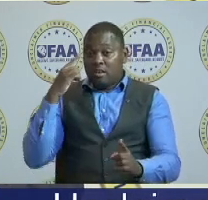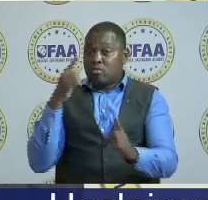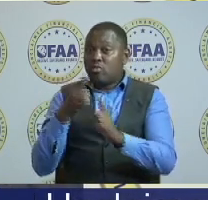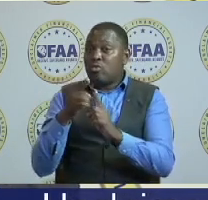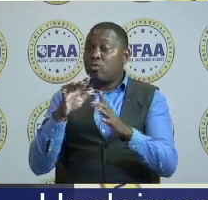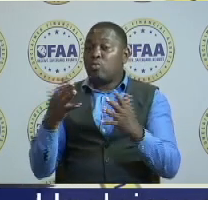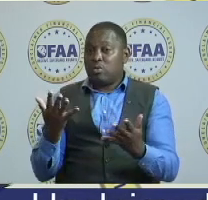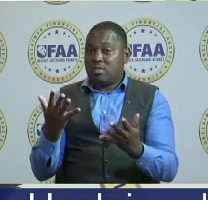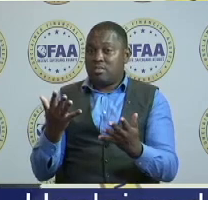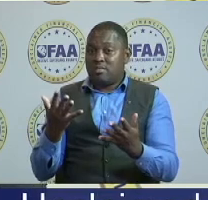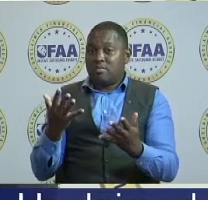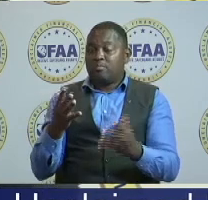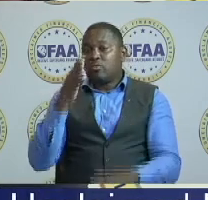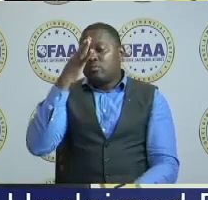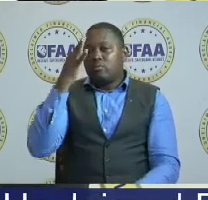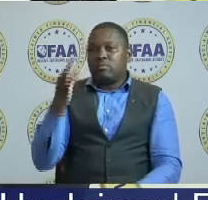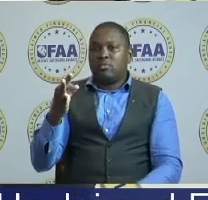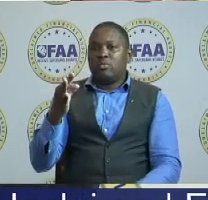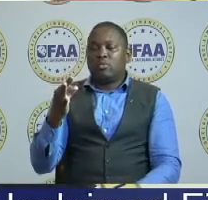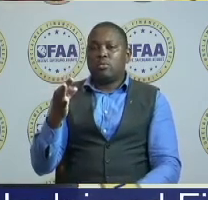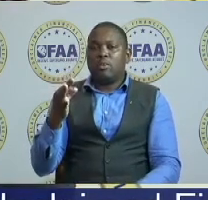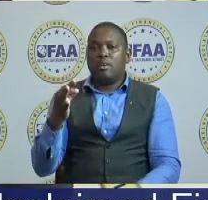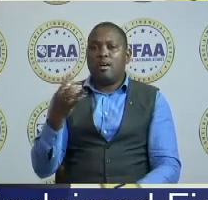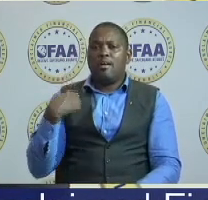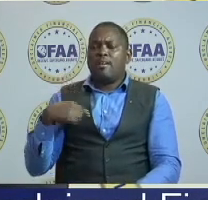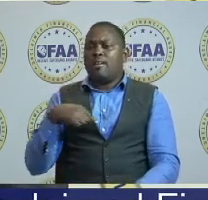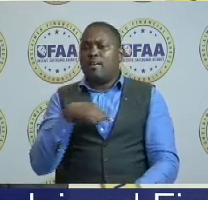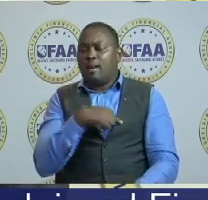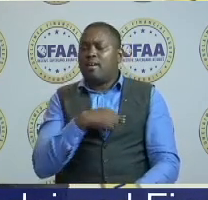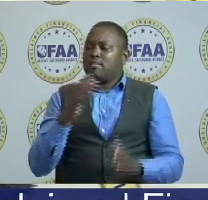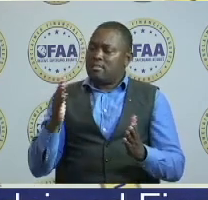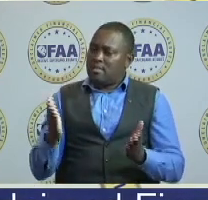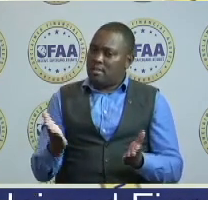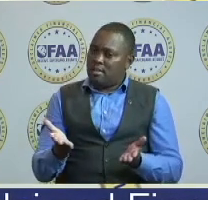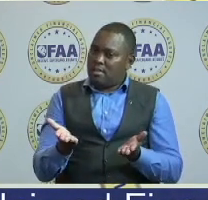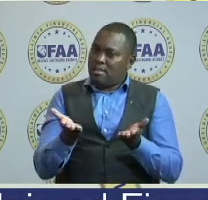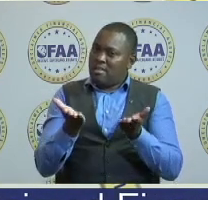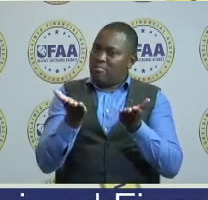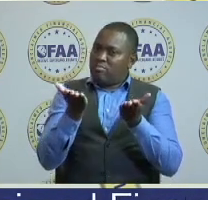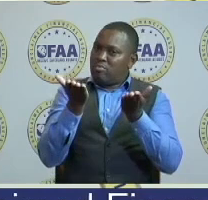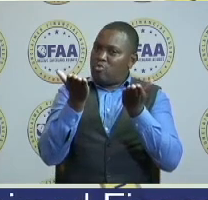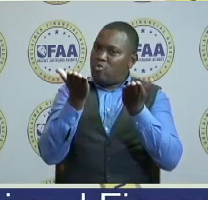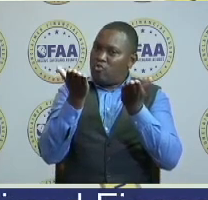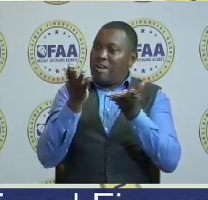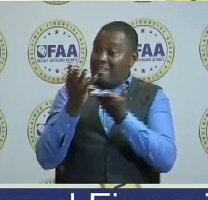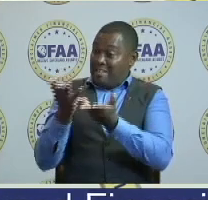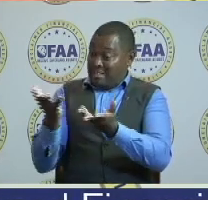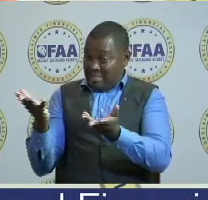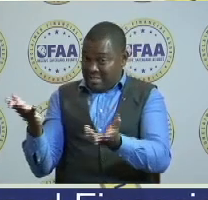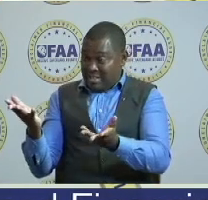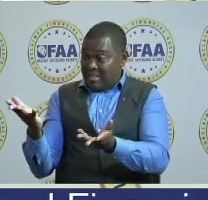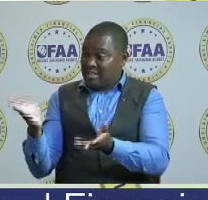that, is by making sure that we are improving the amount of assets that